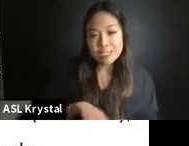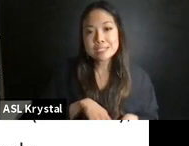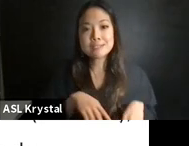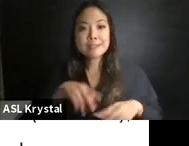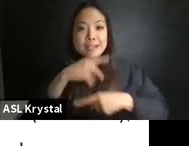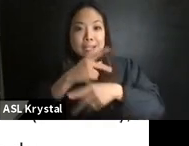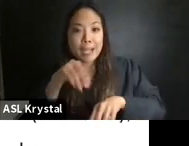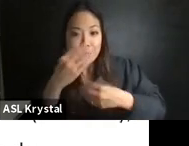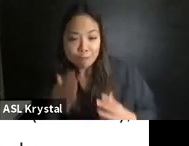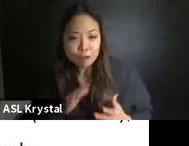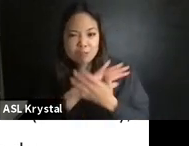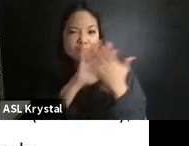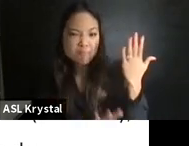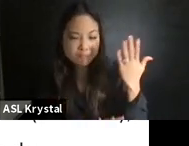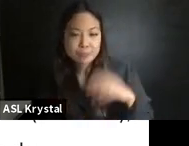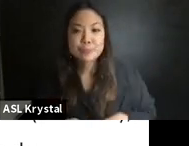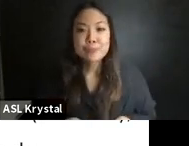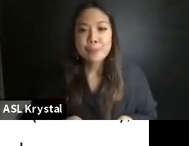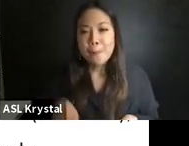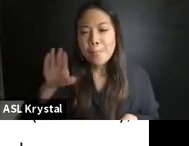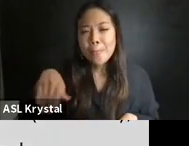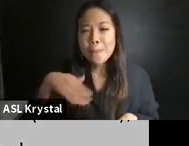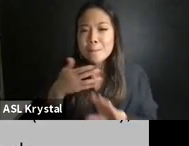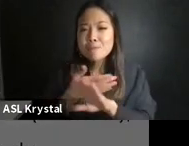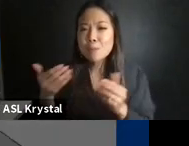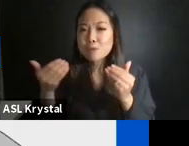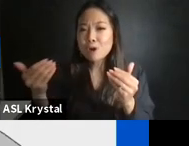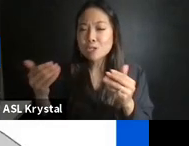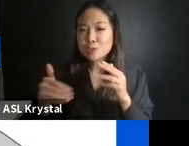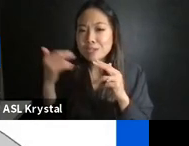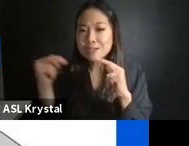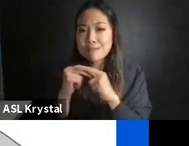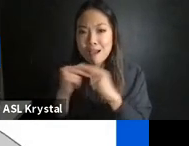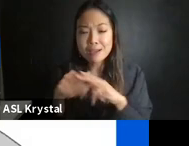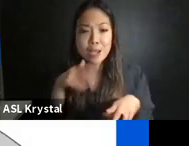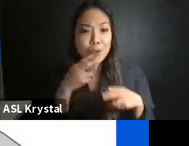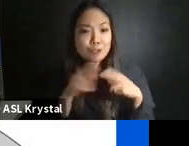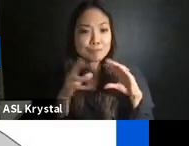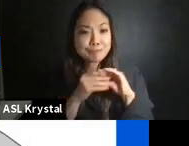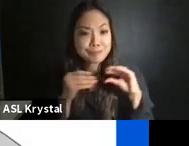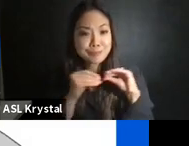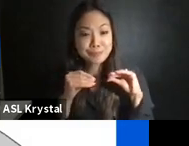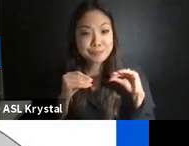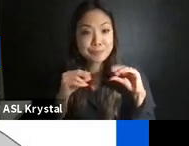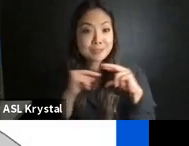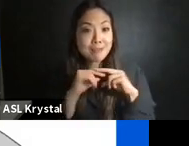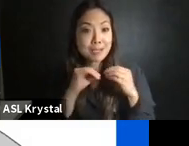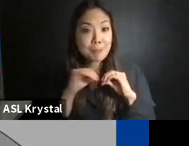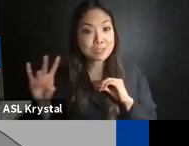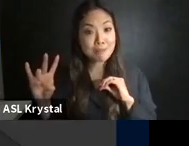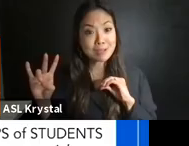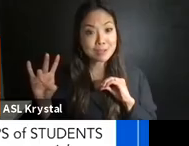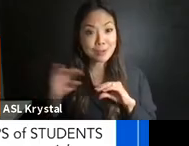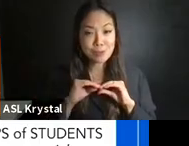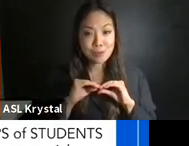jody before i move on to the next slide i just wanted to talk about a little bit about just quickly about um on slide seven about